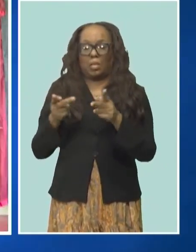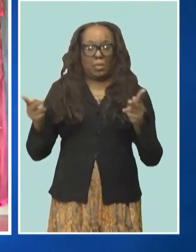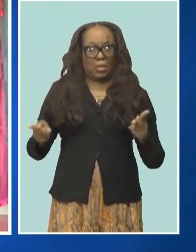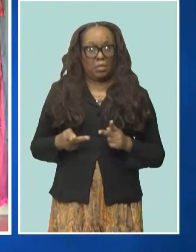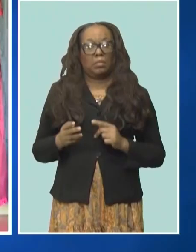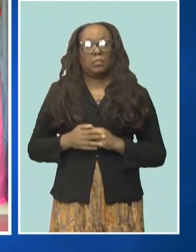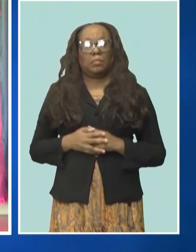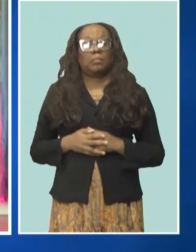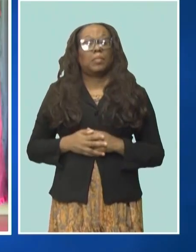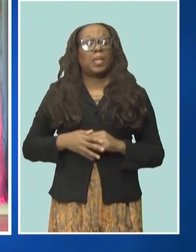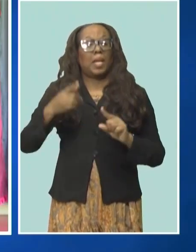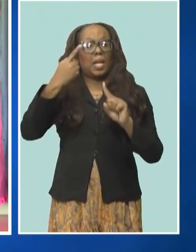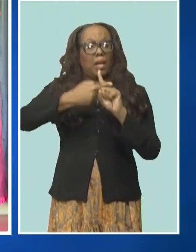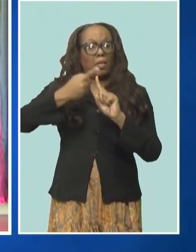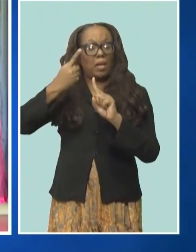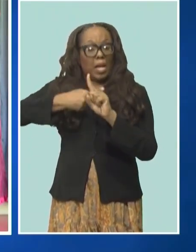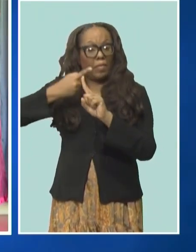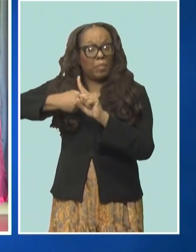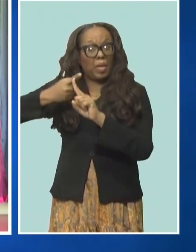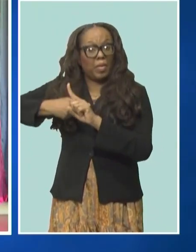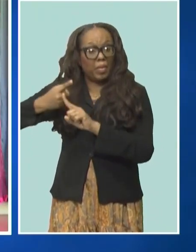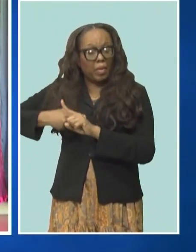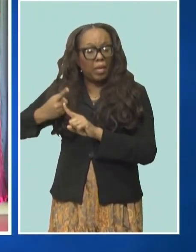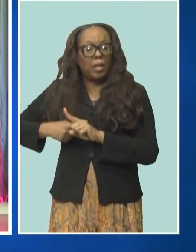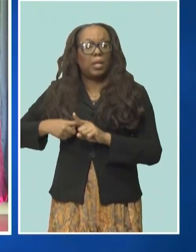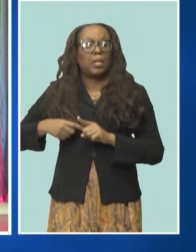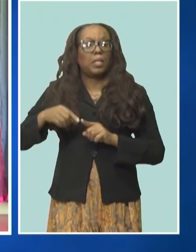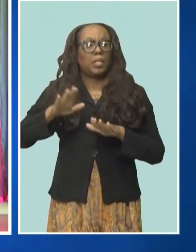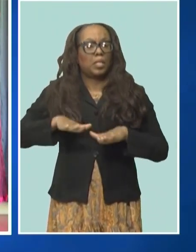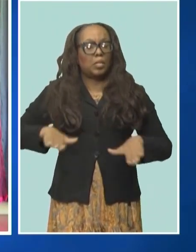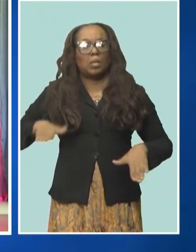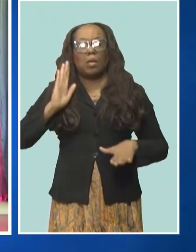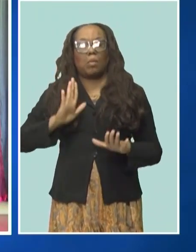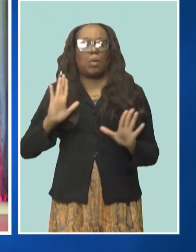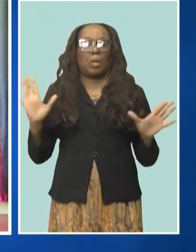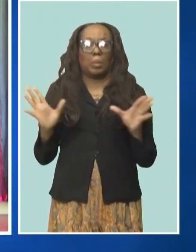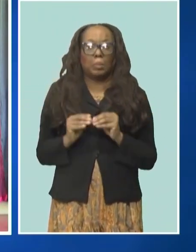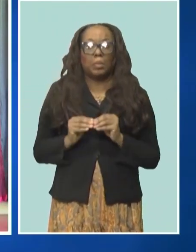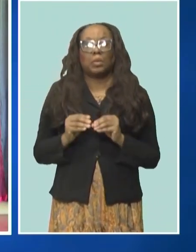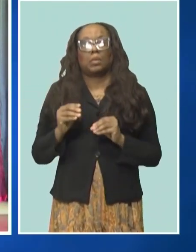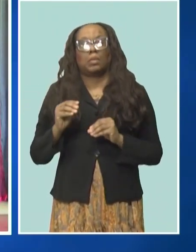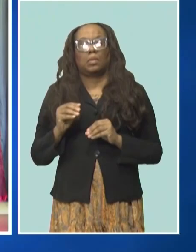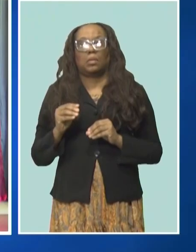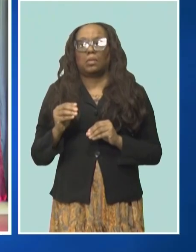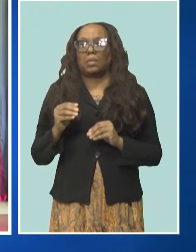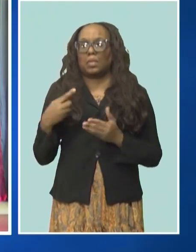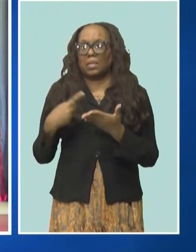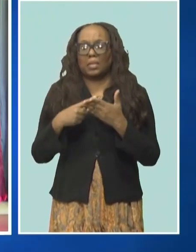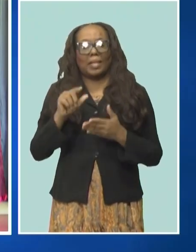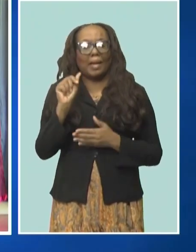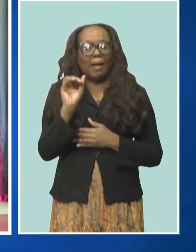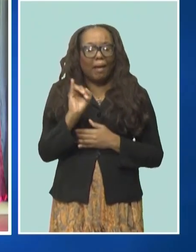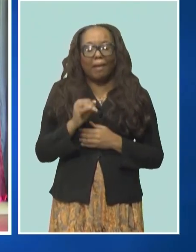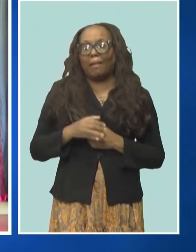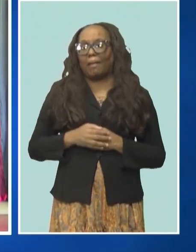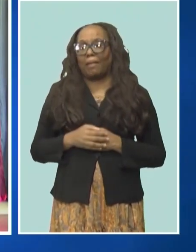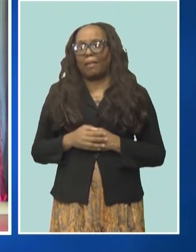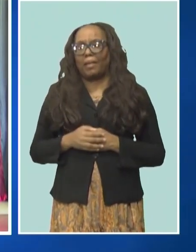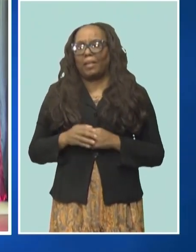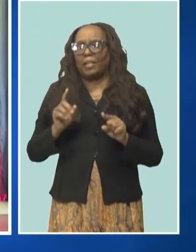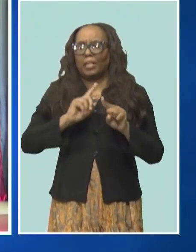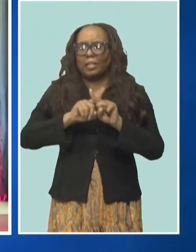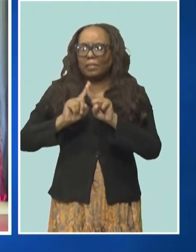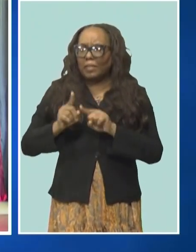across the constituency looking at areas of robotics, coding, artificial intelligence, and weaving that into their